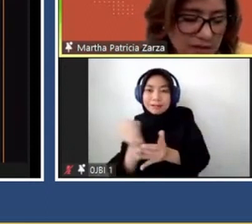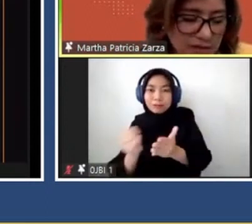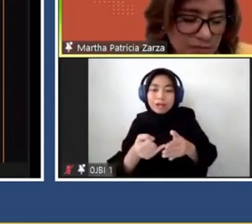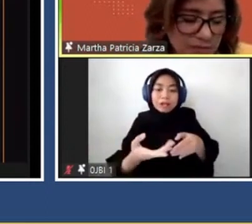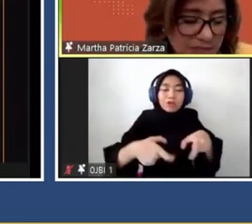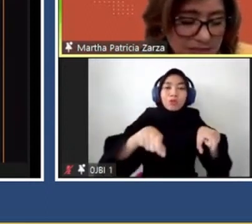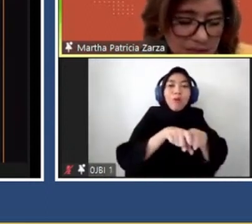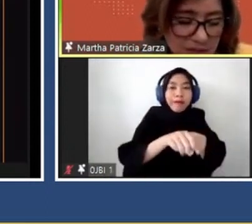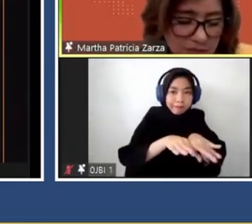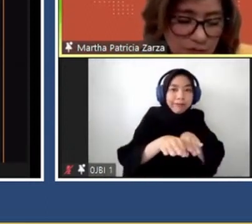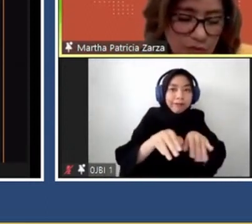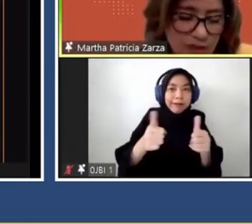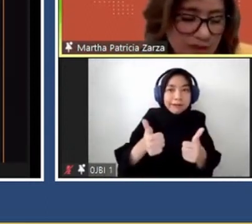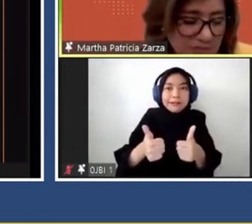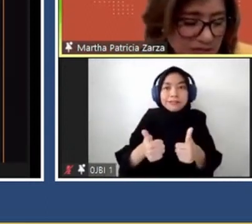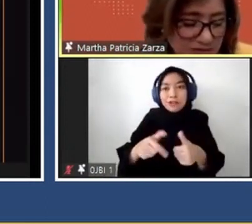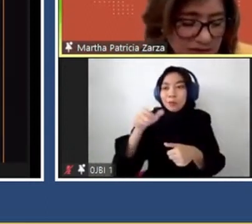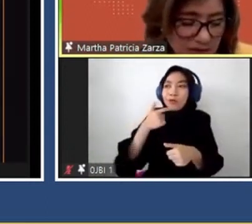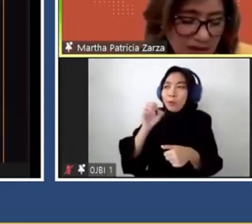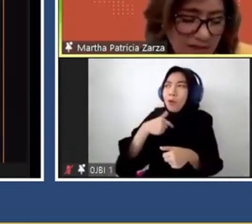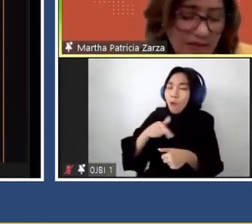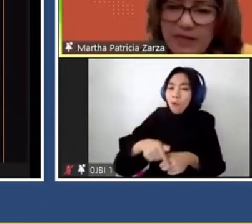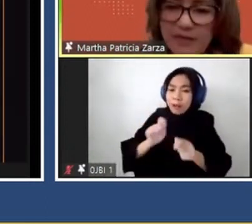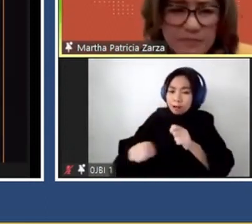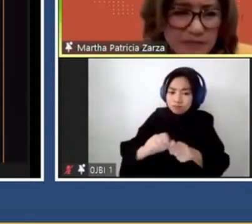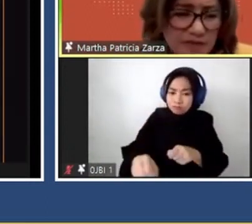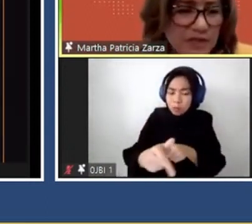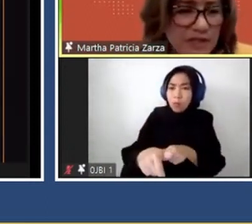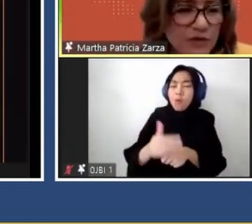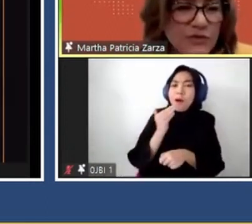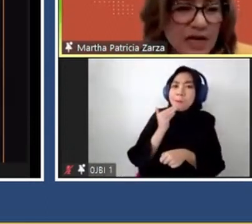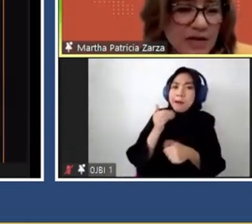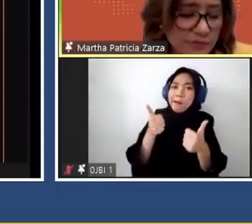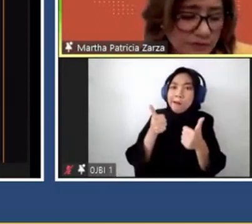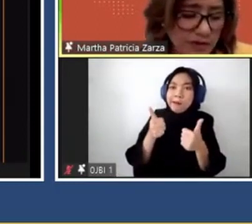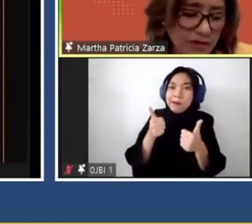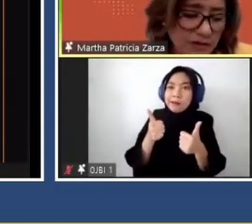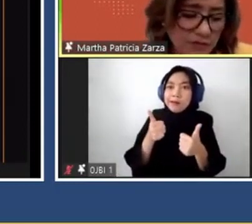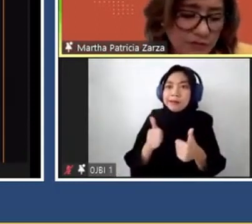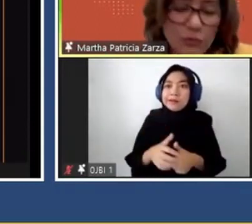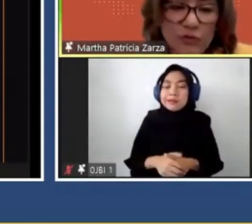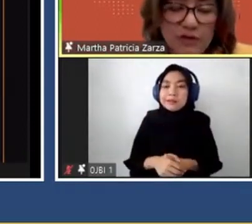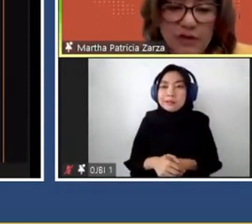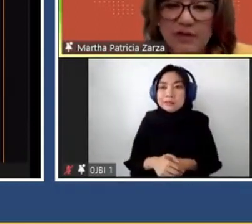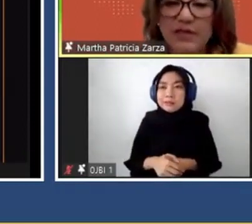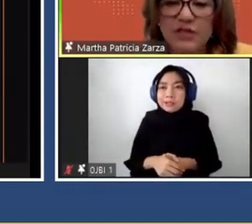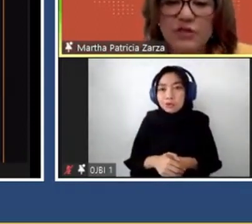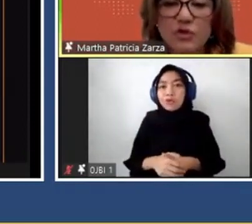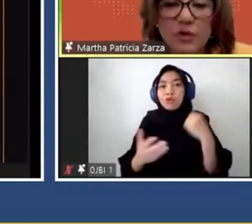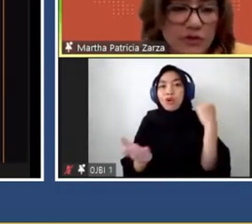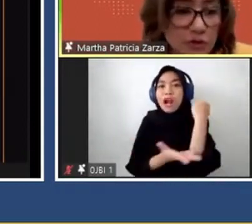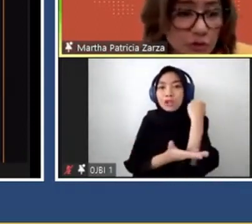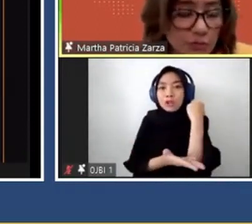like easy for doing it themselves. They definitely use half of the wood that